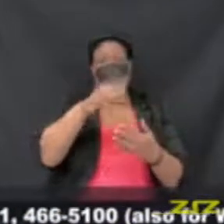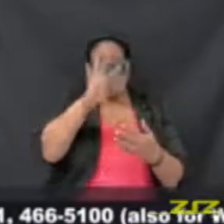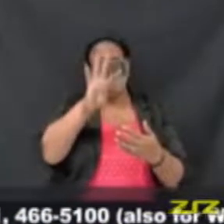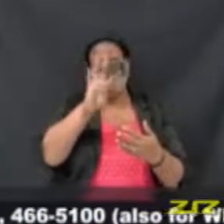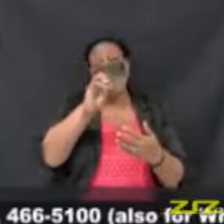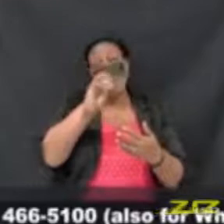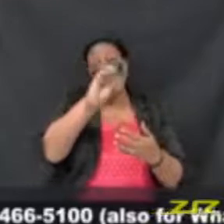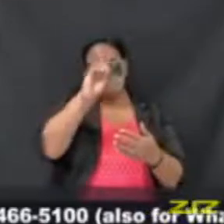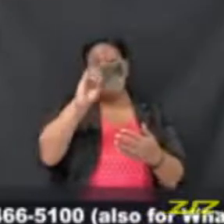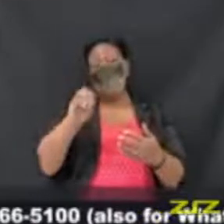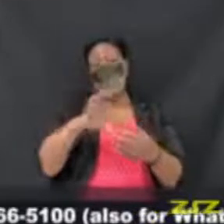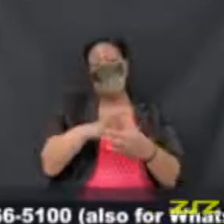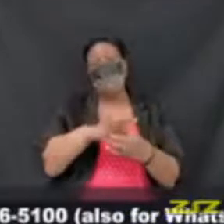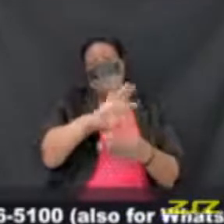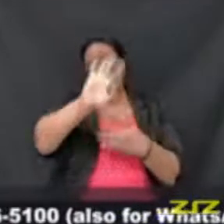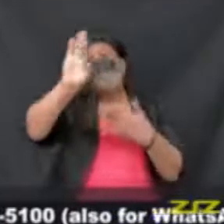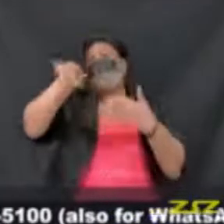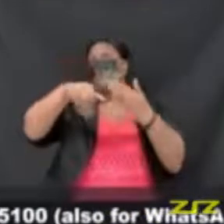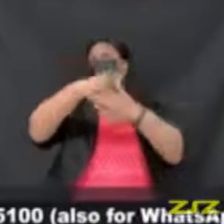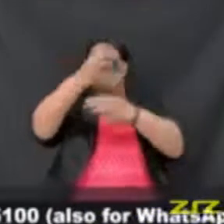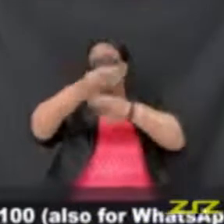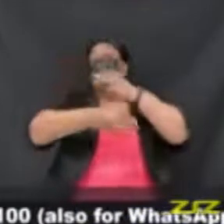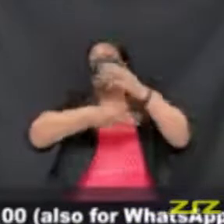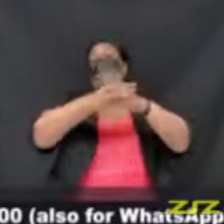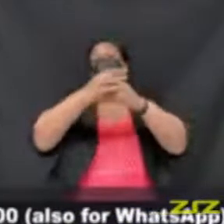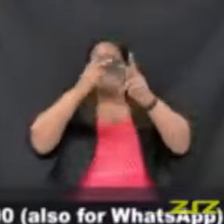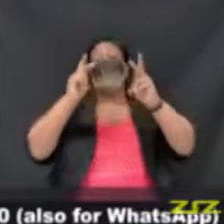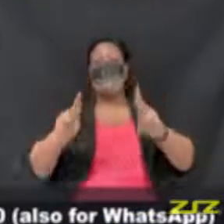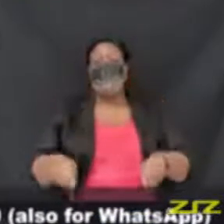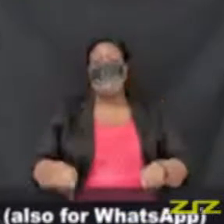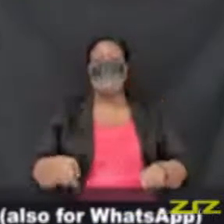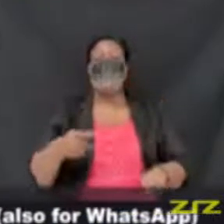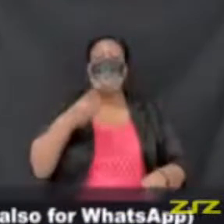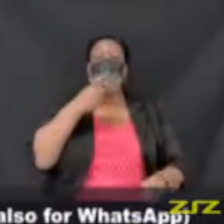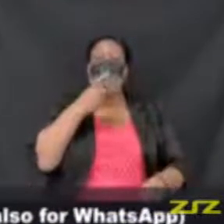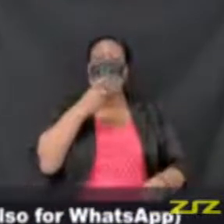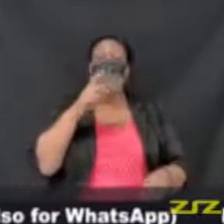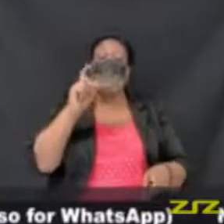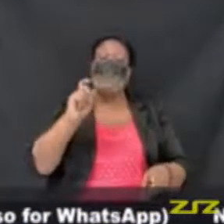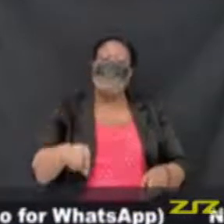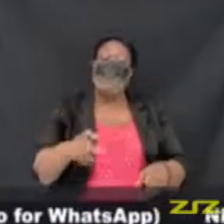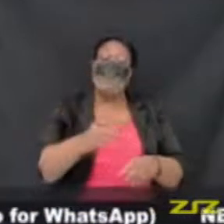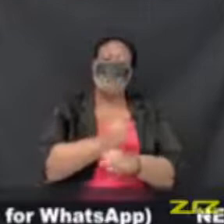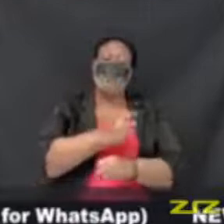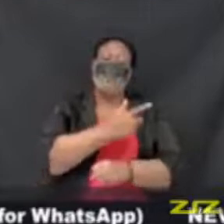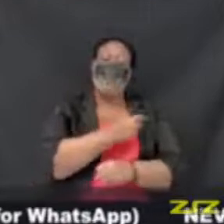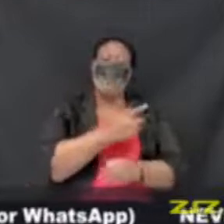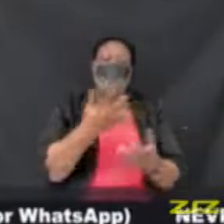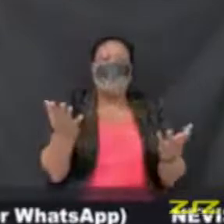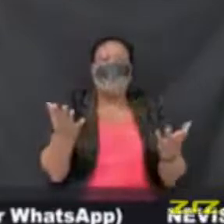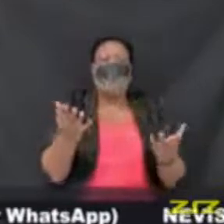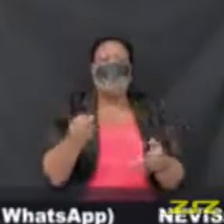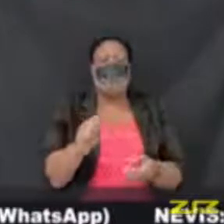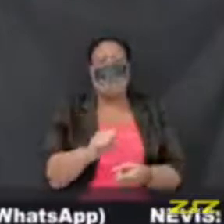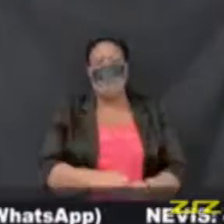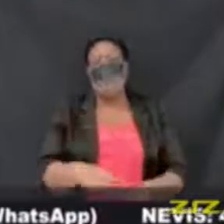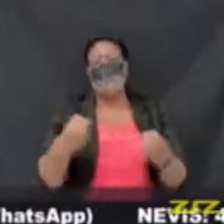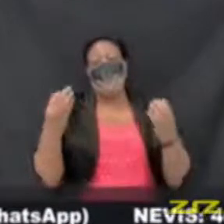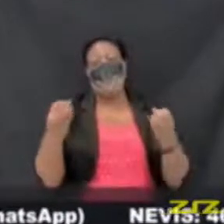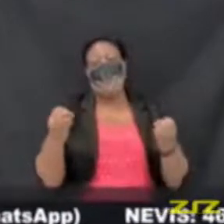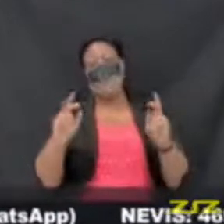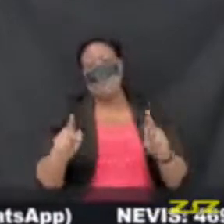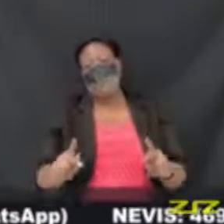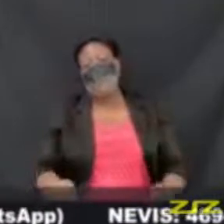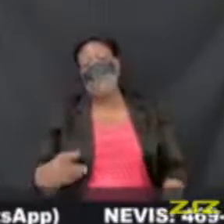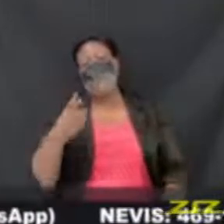against COVID-19 globally. And yes, there are some first world countries that's offering the booster shot to anyone who walk